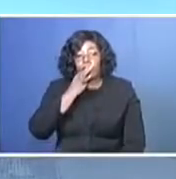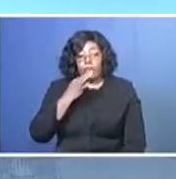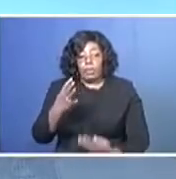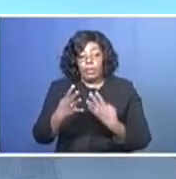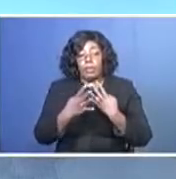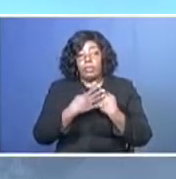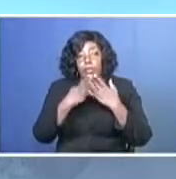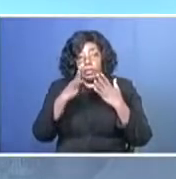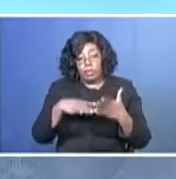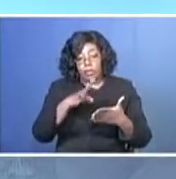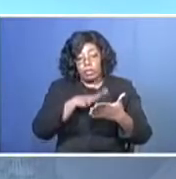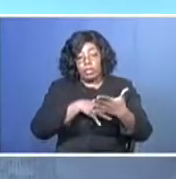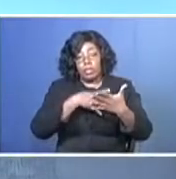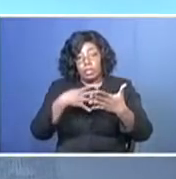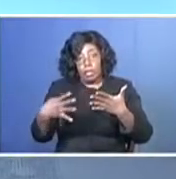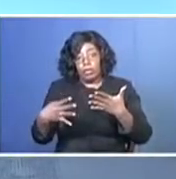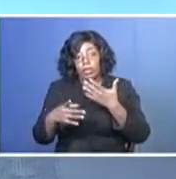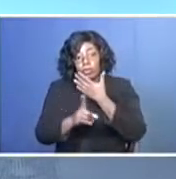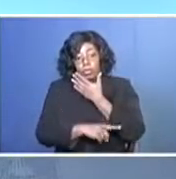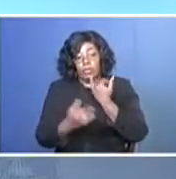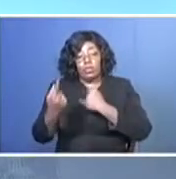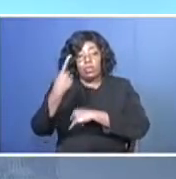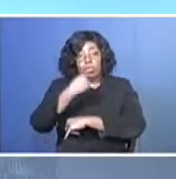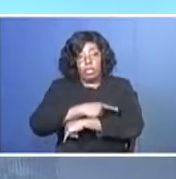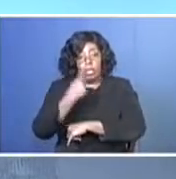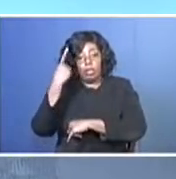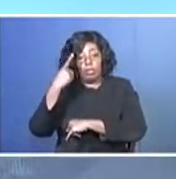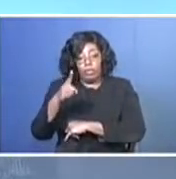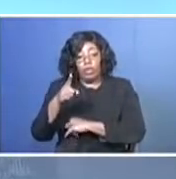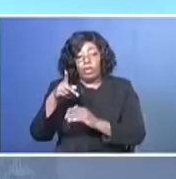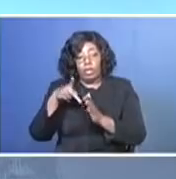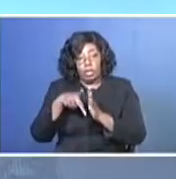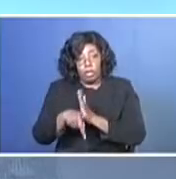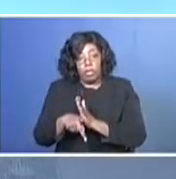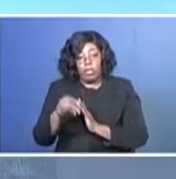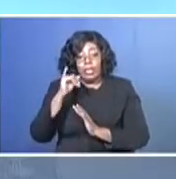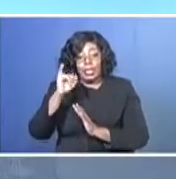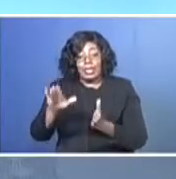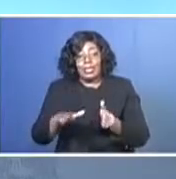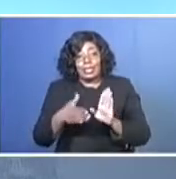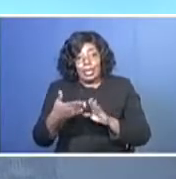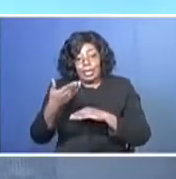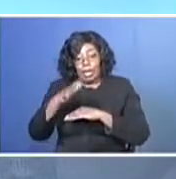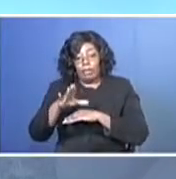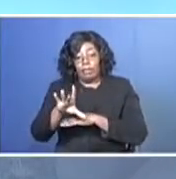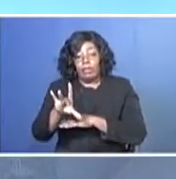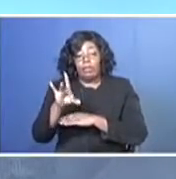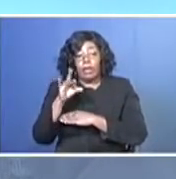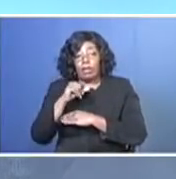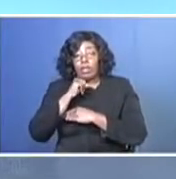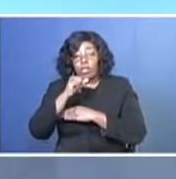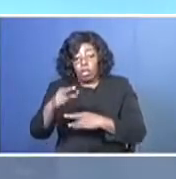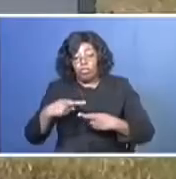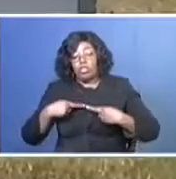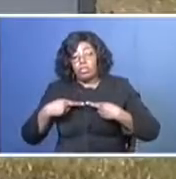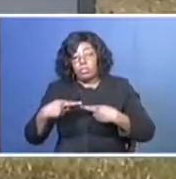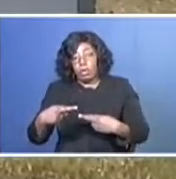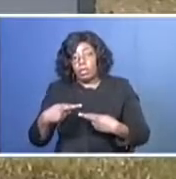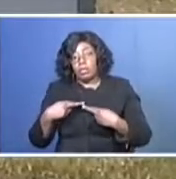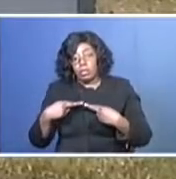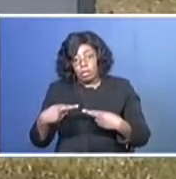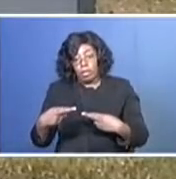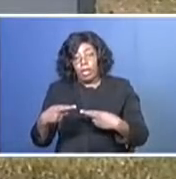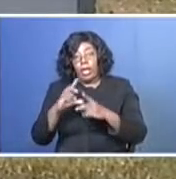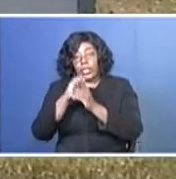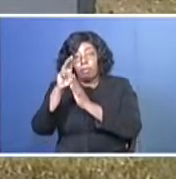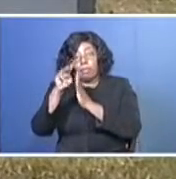prisoner scheduled to be sentenced today for murder has died after being found unresponsive in her cell at the Bahamas Department of